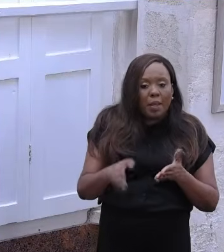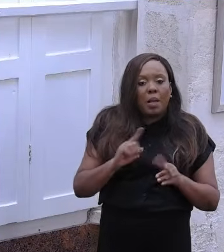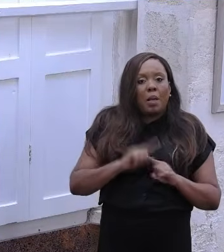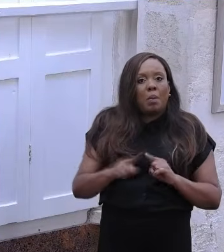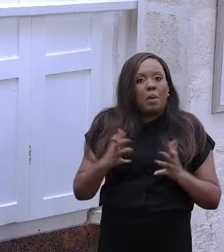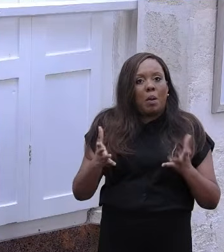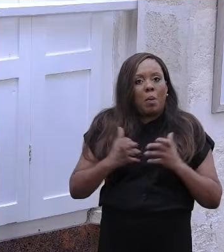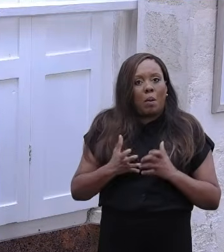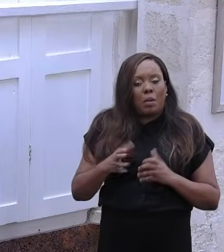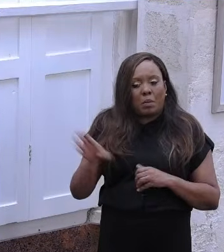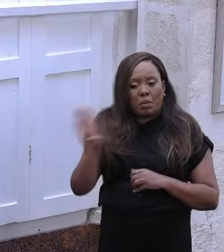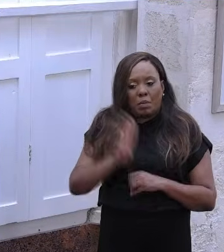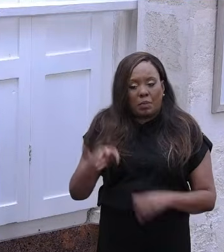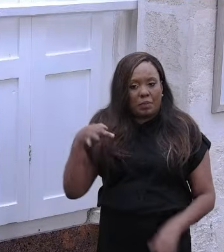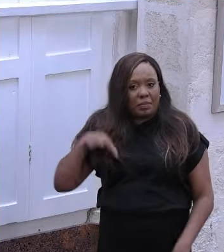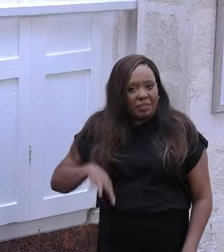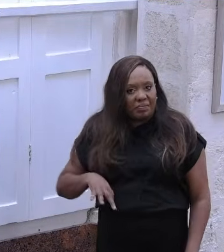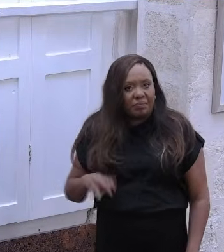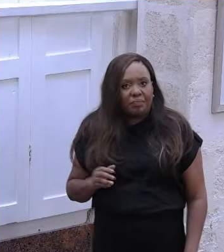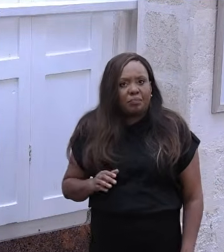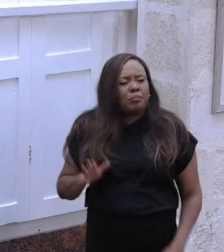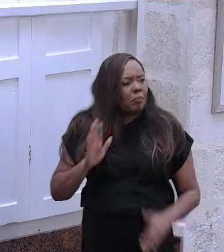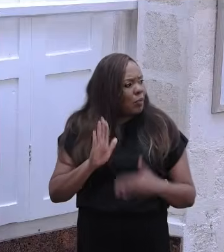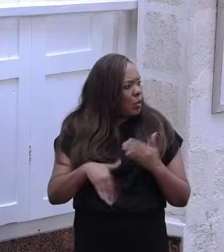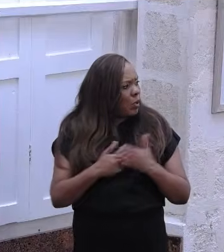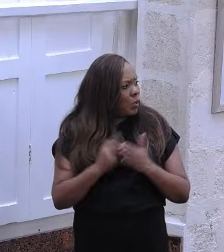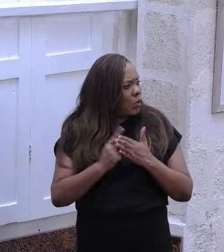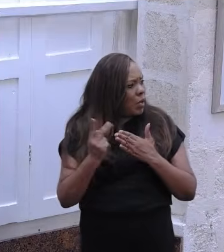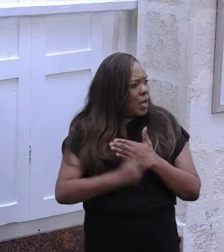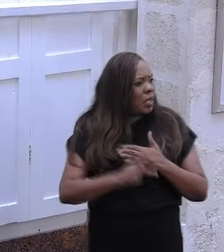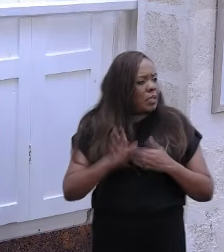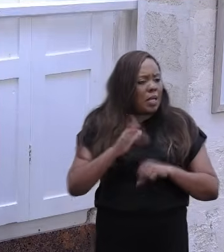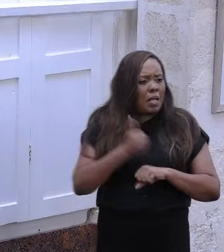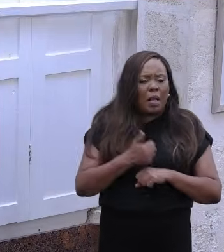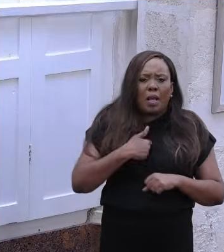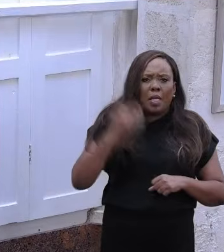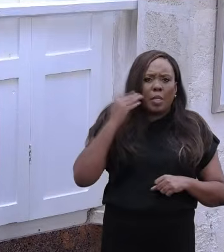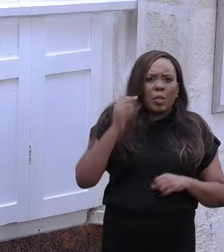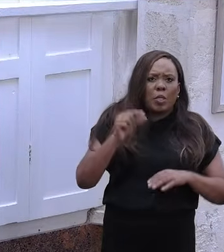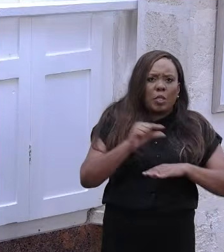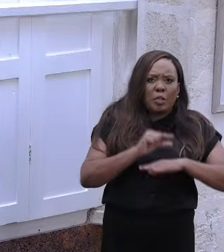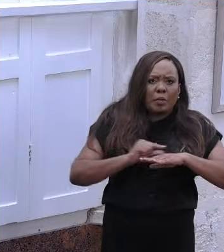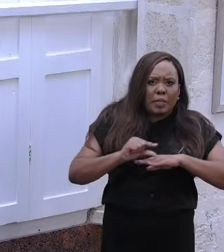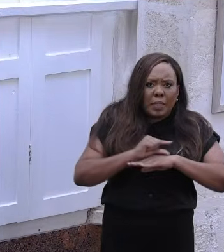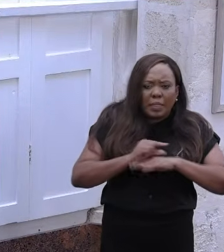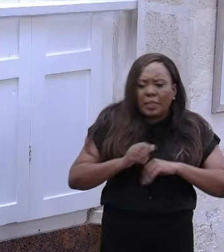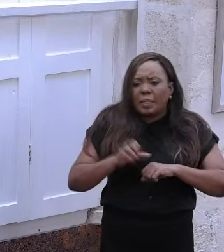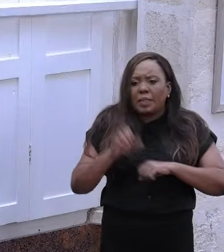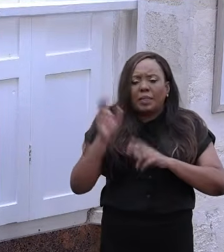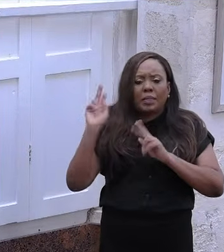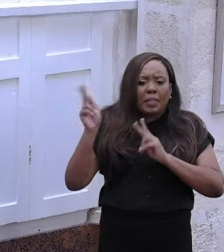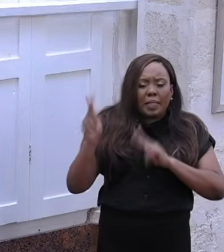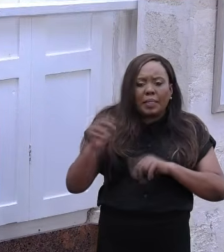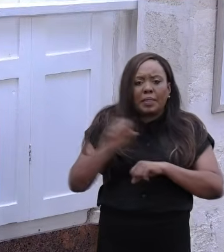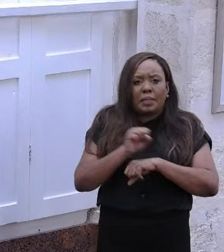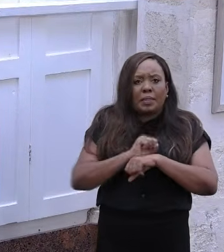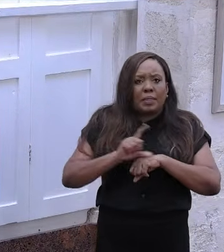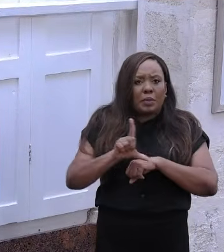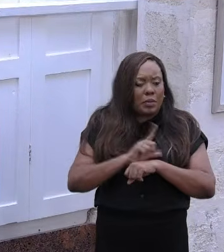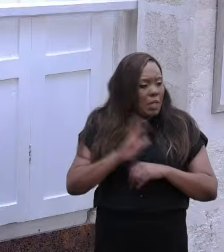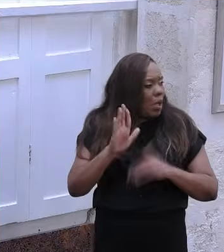is that these programs are set up, and I can quote for you Grenada, I have them all here in front of me, St. Kitts, St. Lucia, all of them